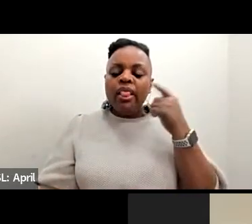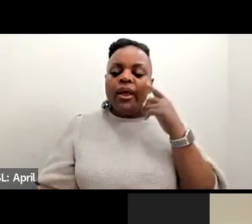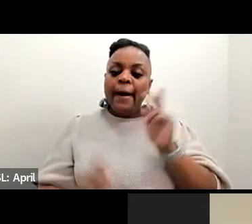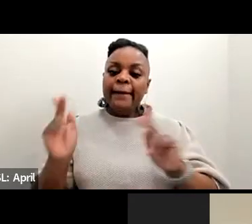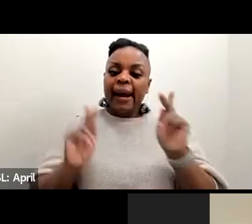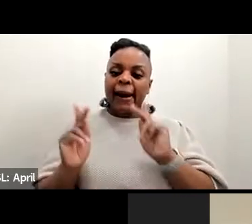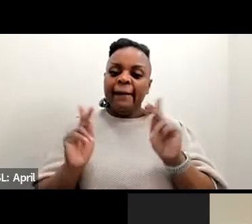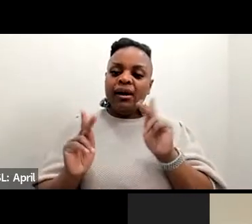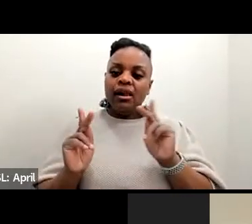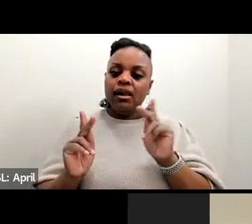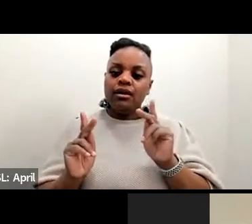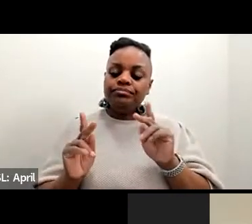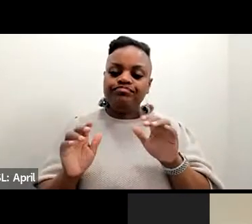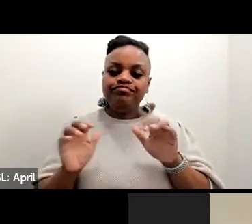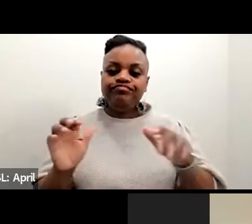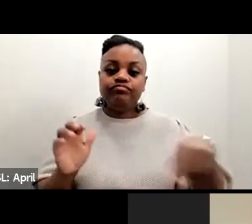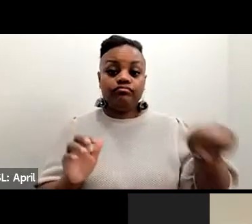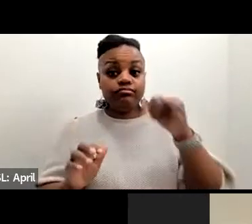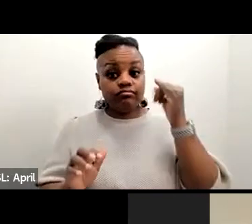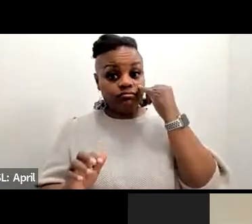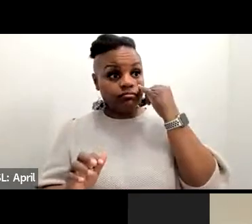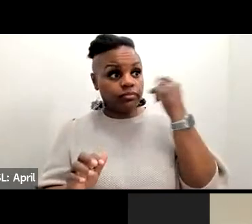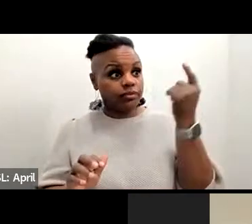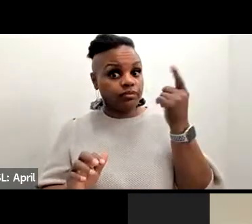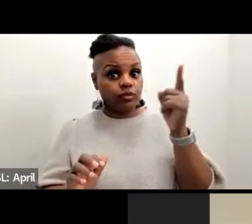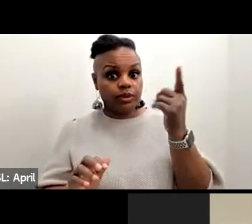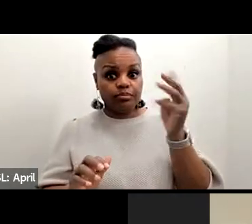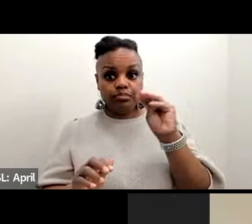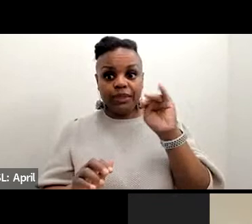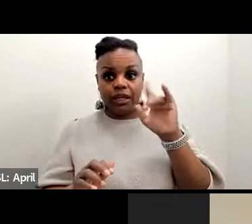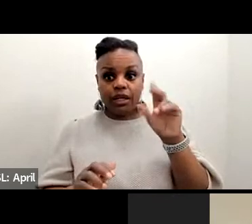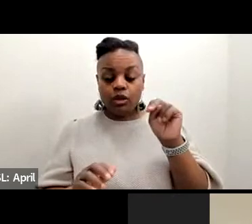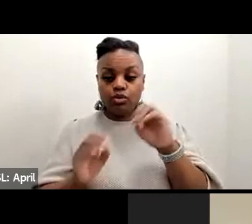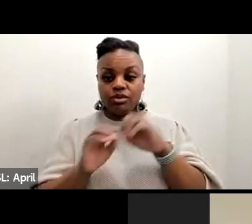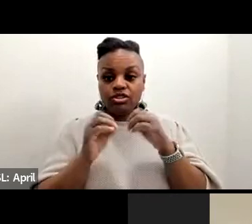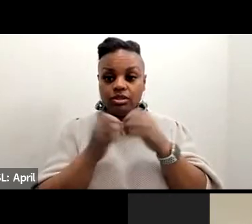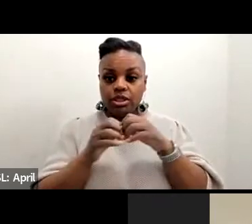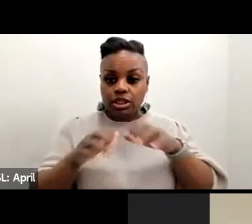the political reality would have looked much more different than it did.